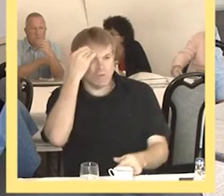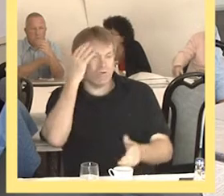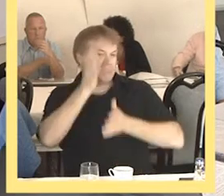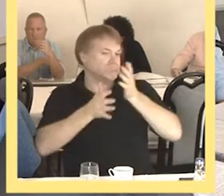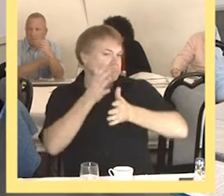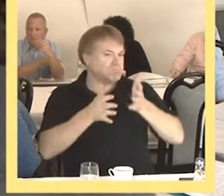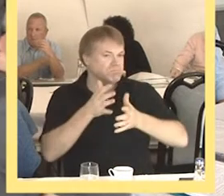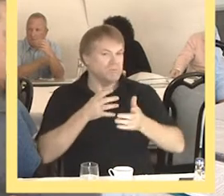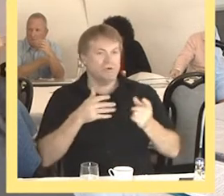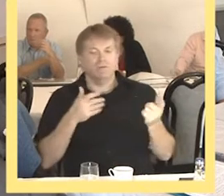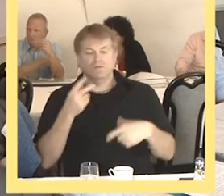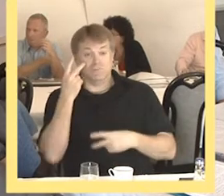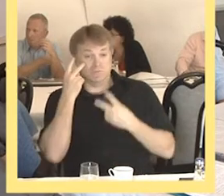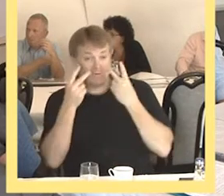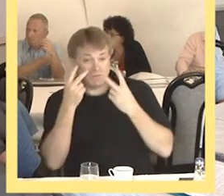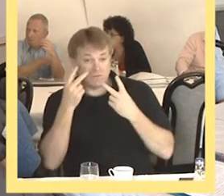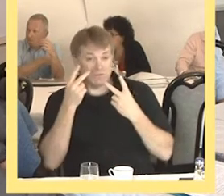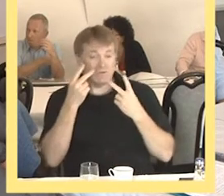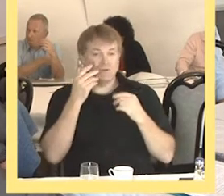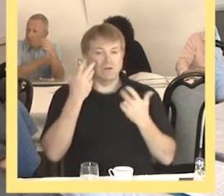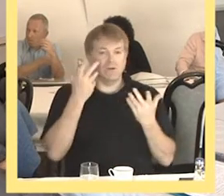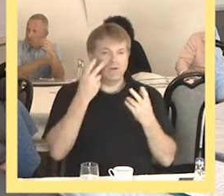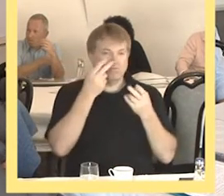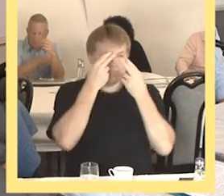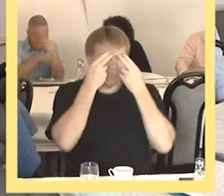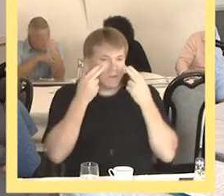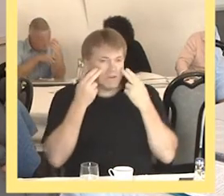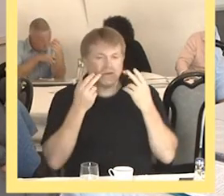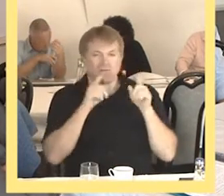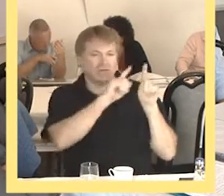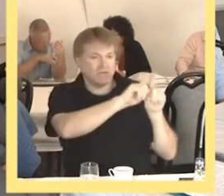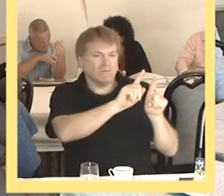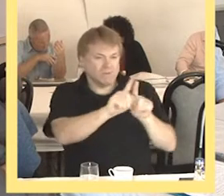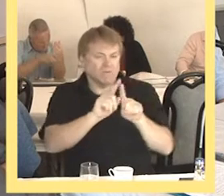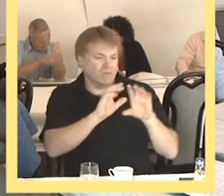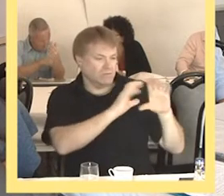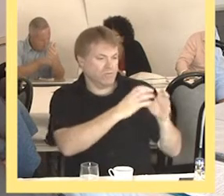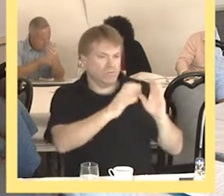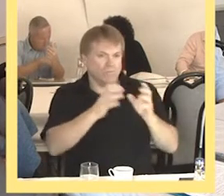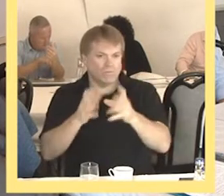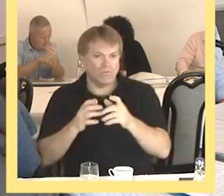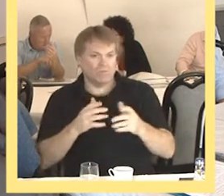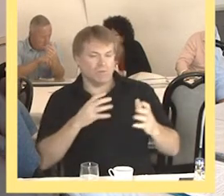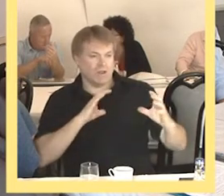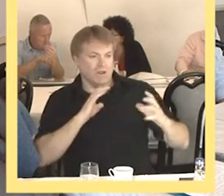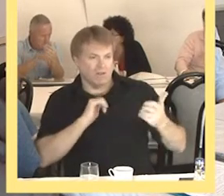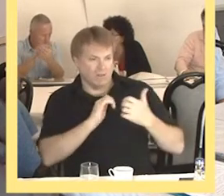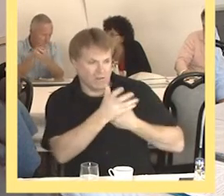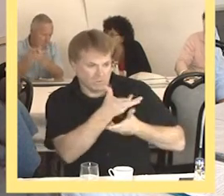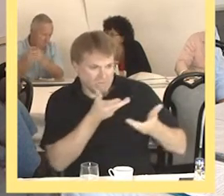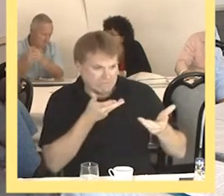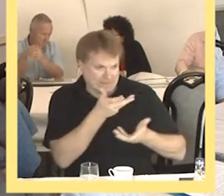between sighted and partially sighted or blind people. So to facilitate communication actually.